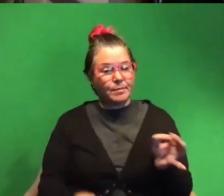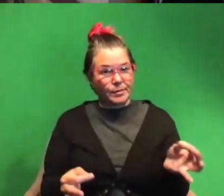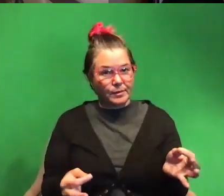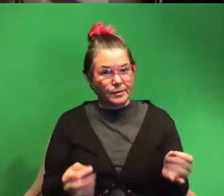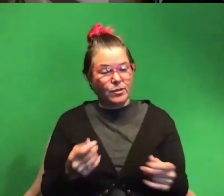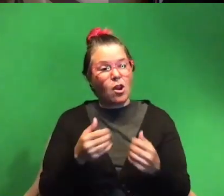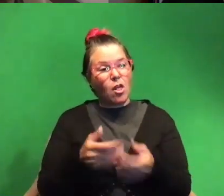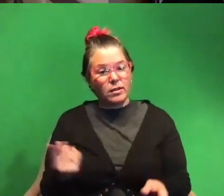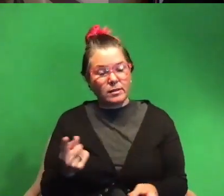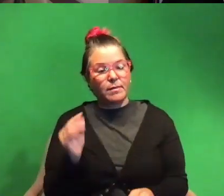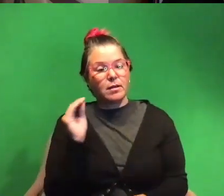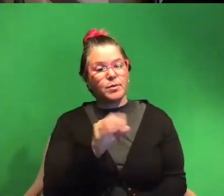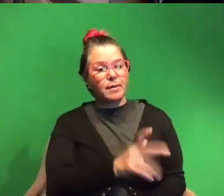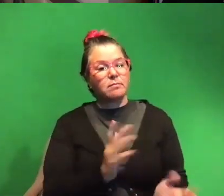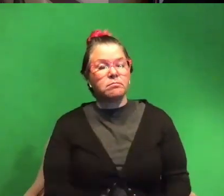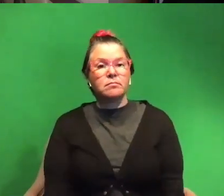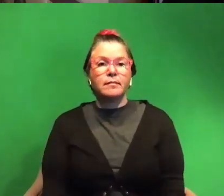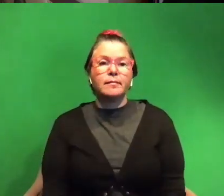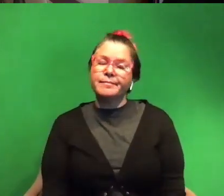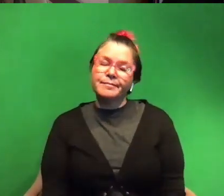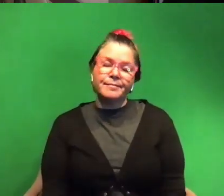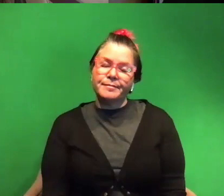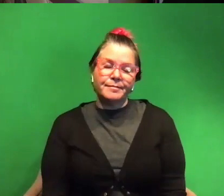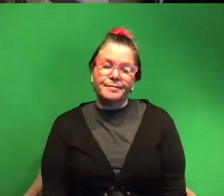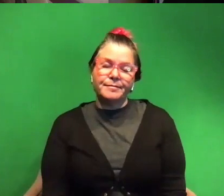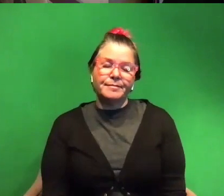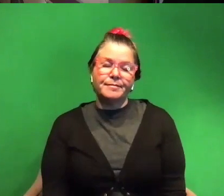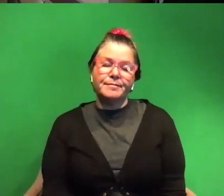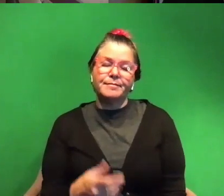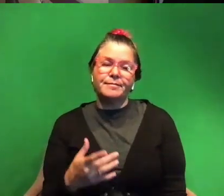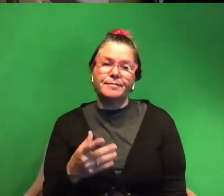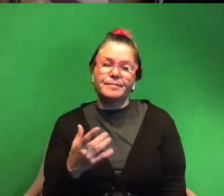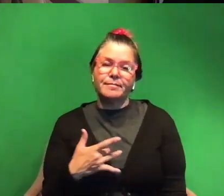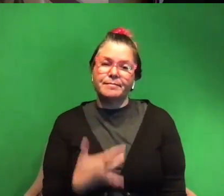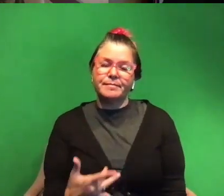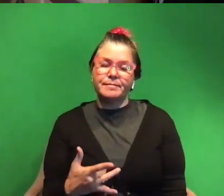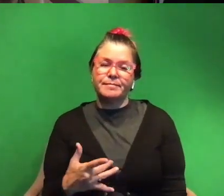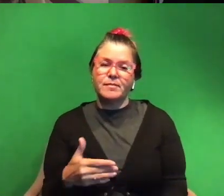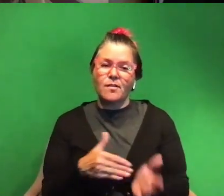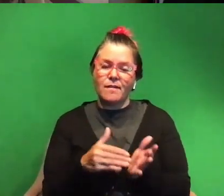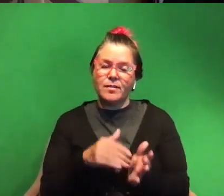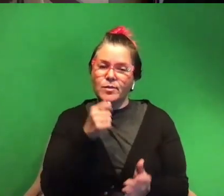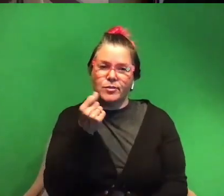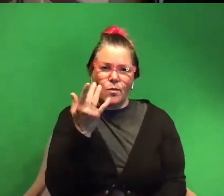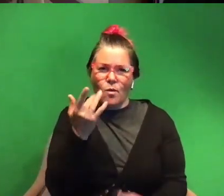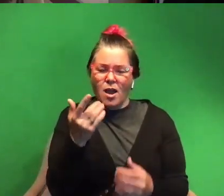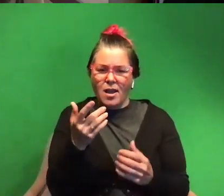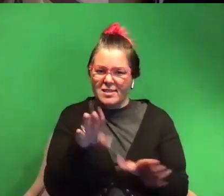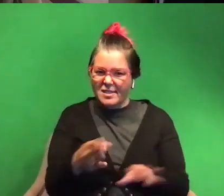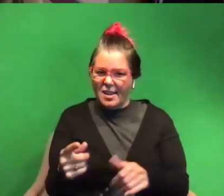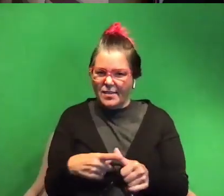lost something, let's put it back. But a lot of times we don't understand why we lost it in the first